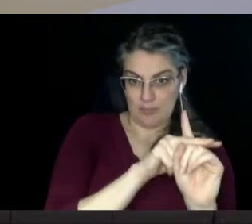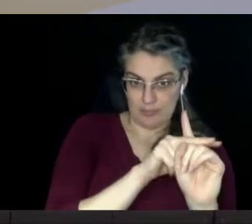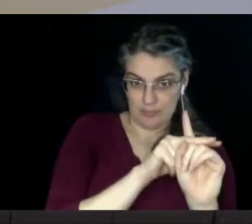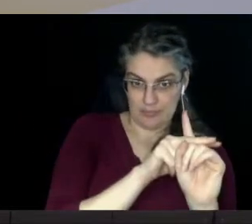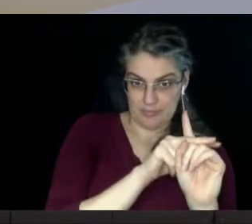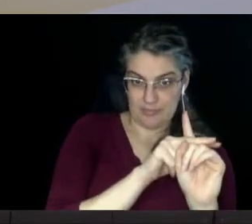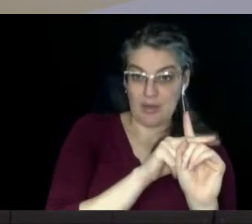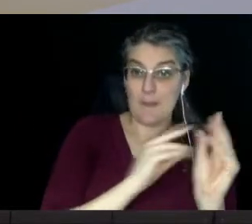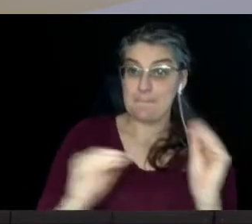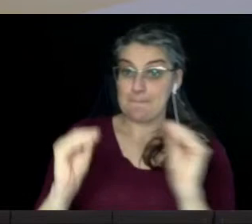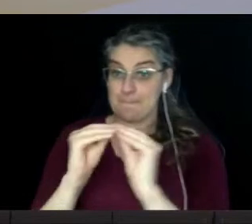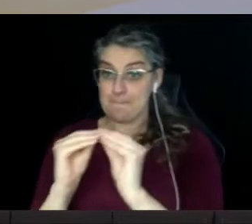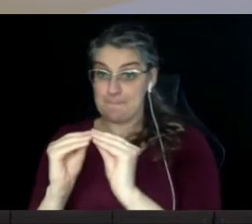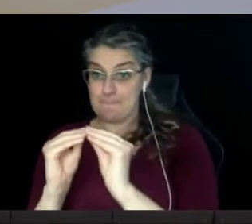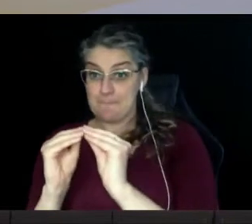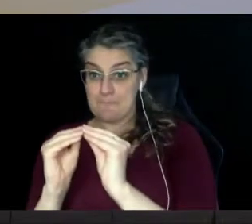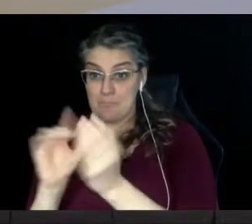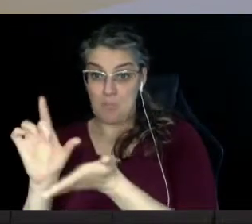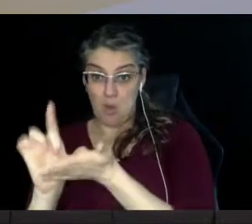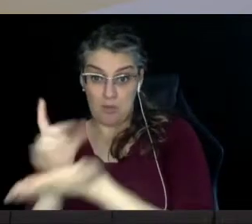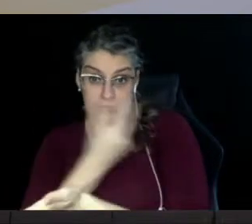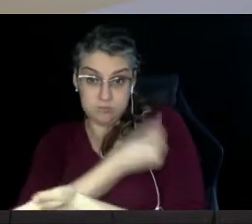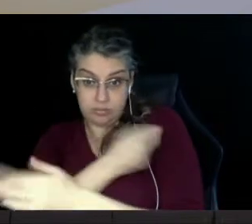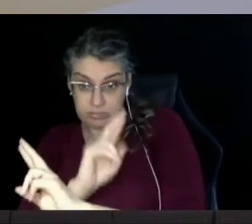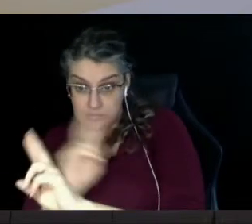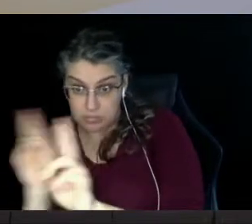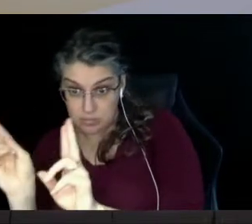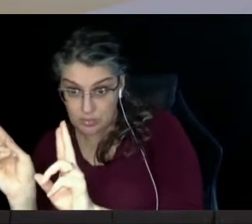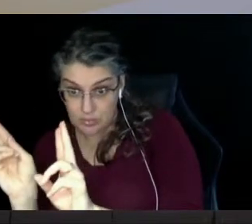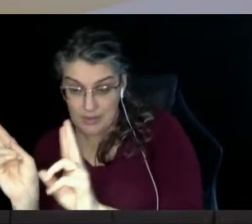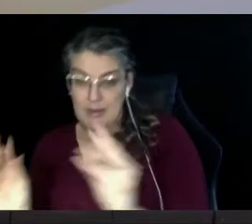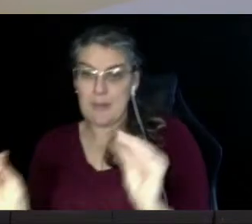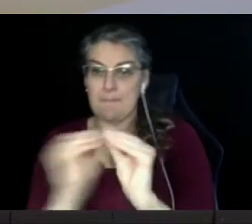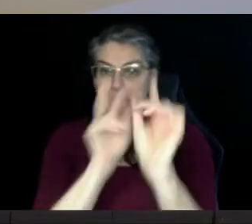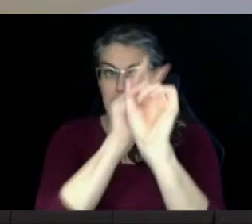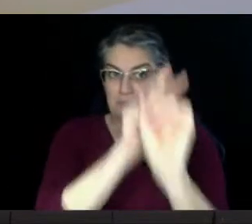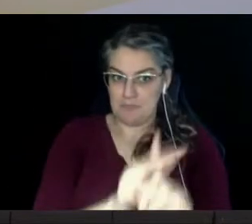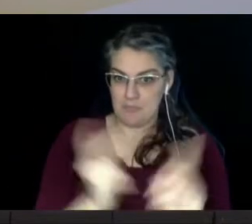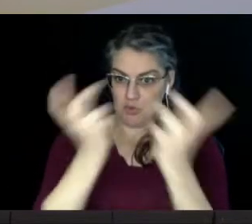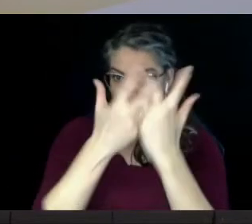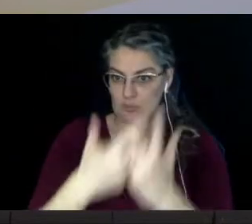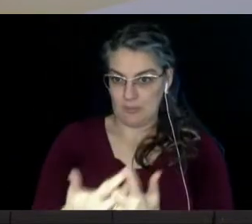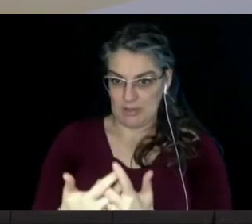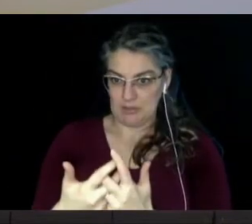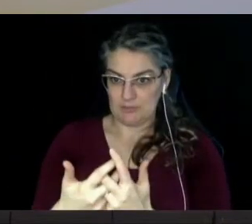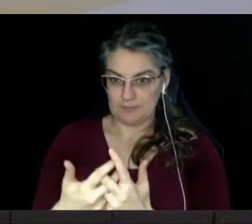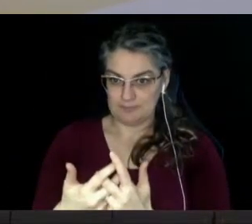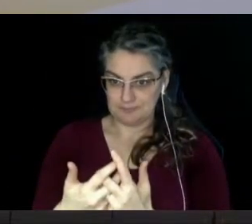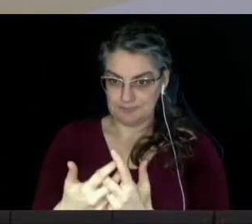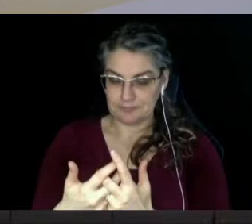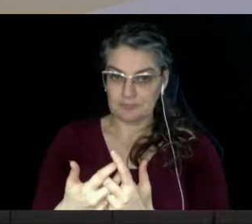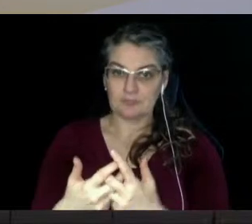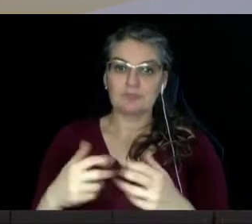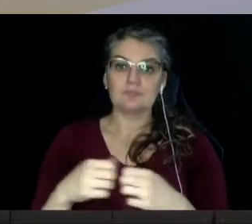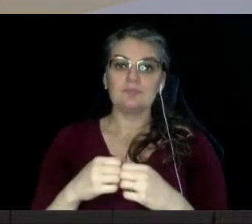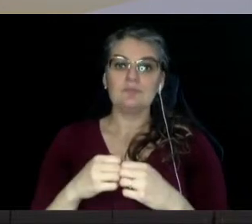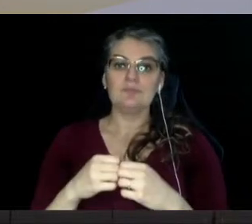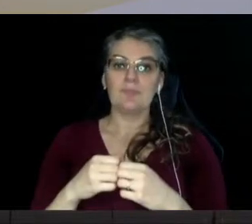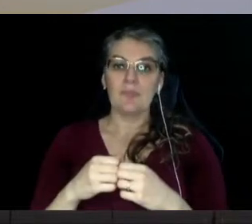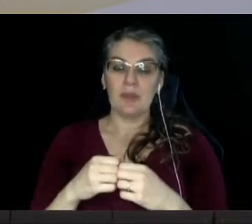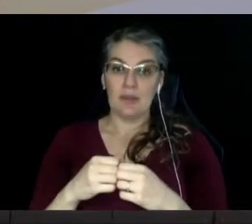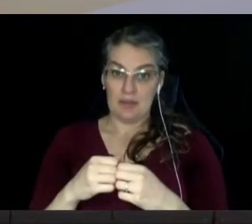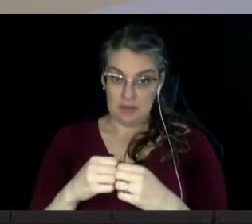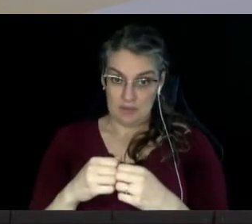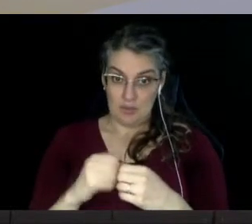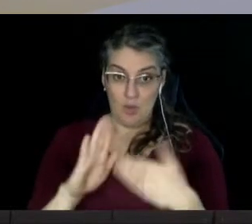will vaccinate more people. I think we are all we're all in this together. We are all